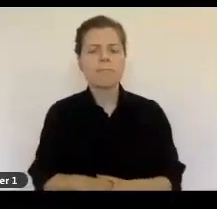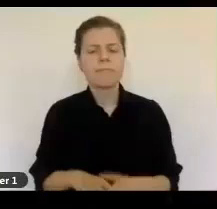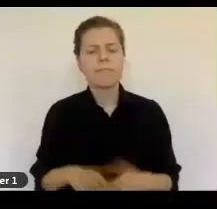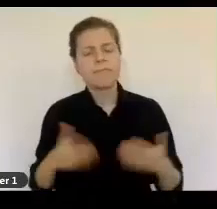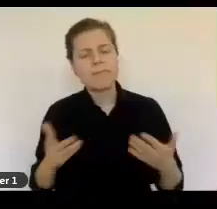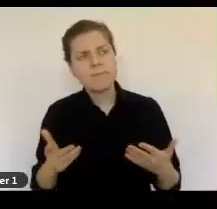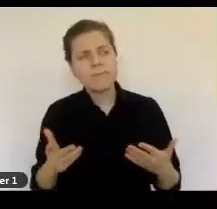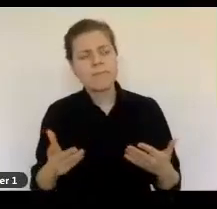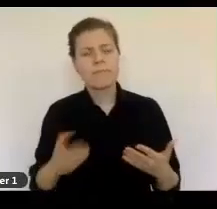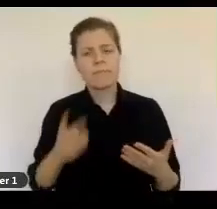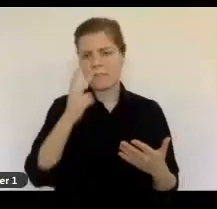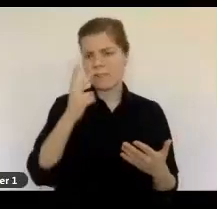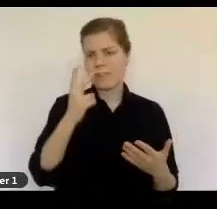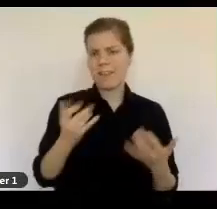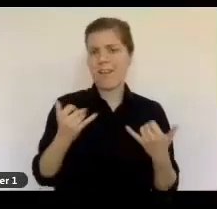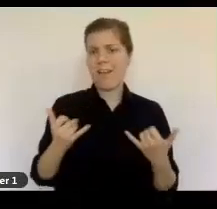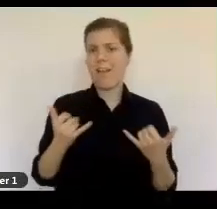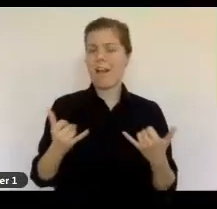and